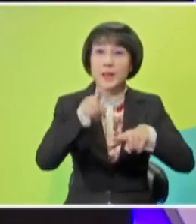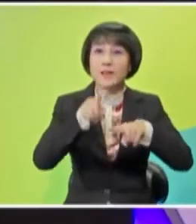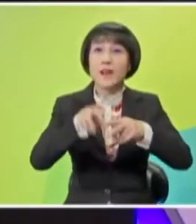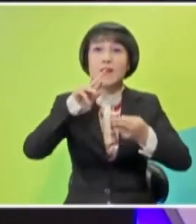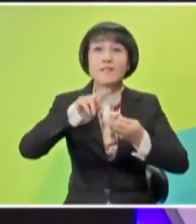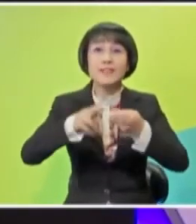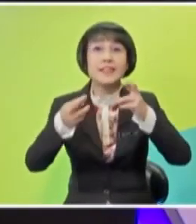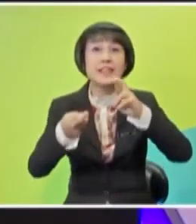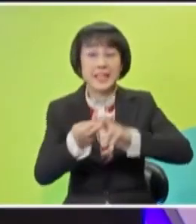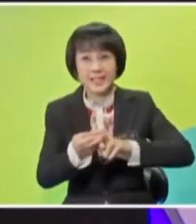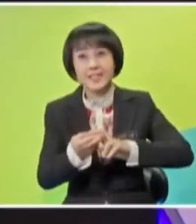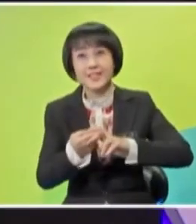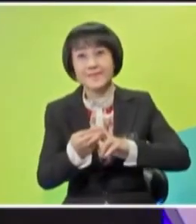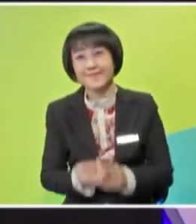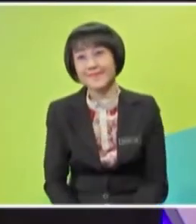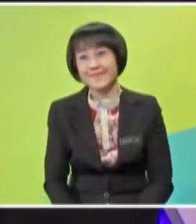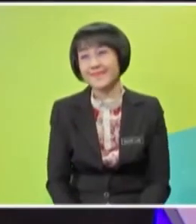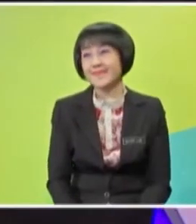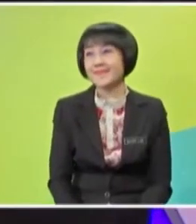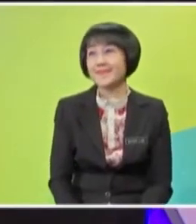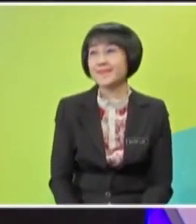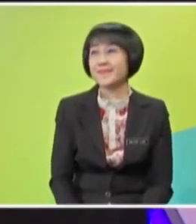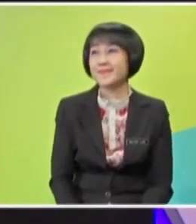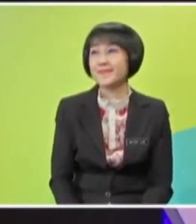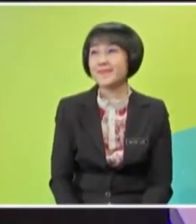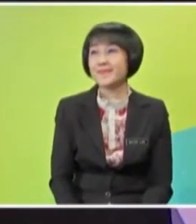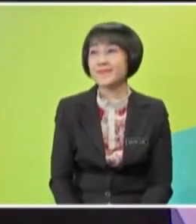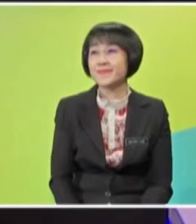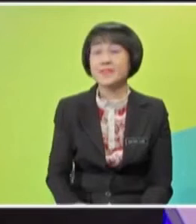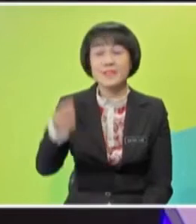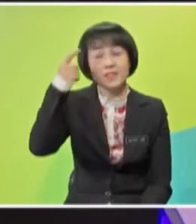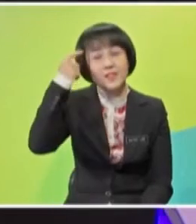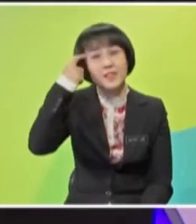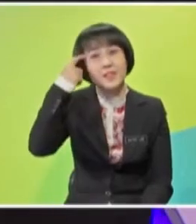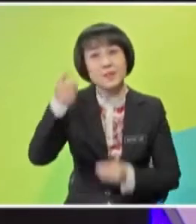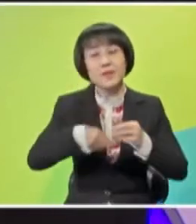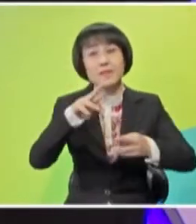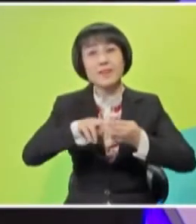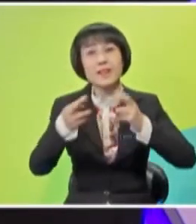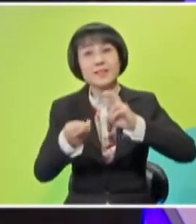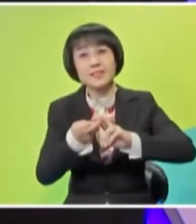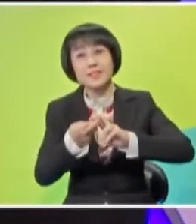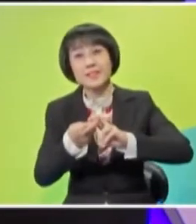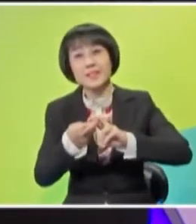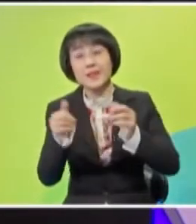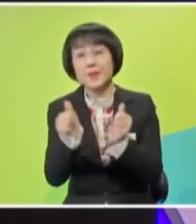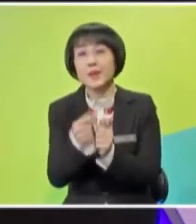to consider, right? That's true. Because yes, you need to think about the relationship that you have with the person